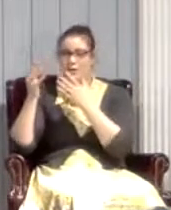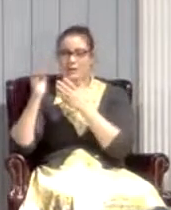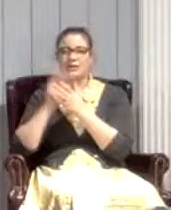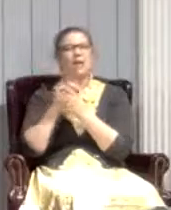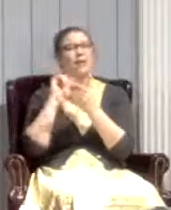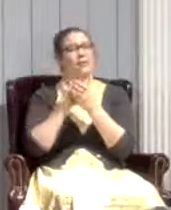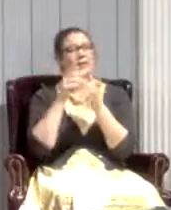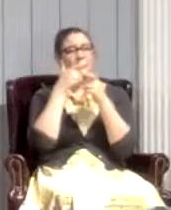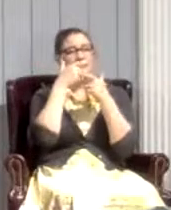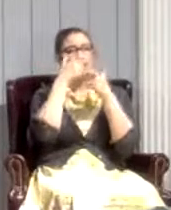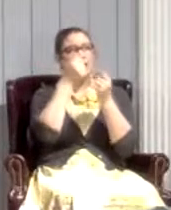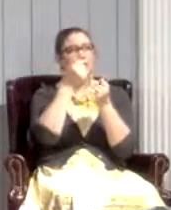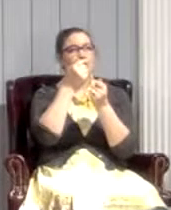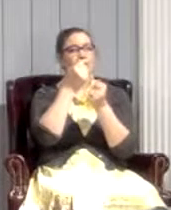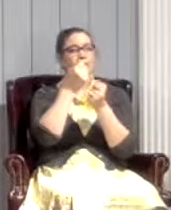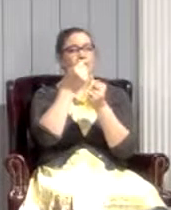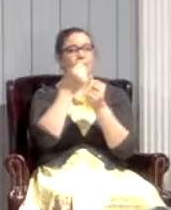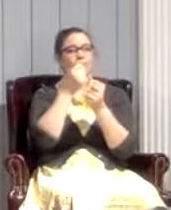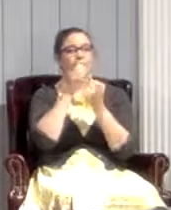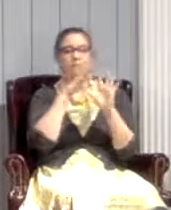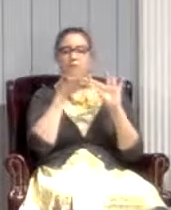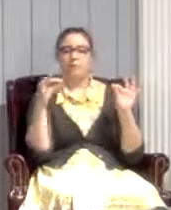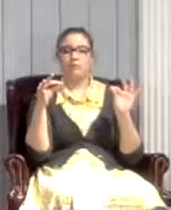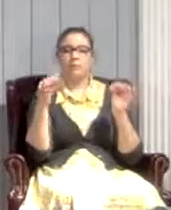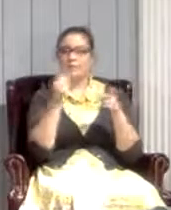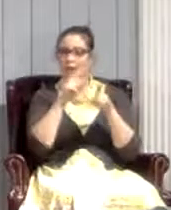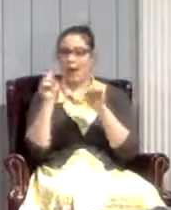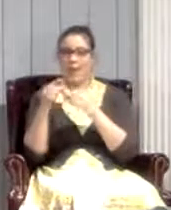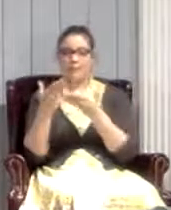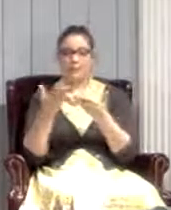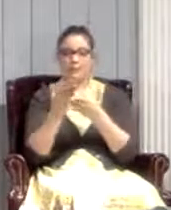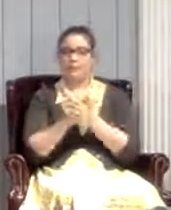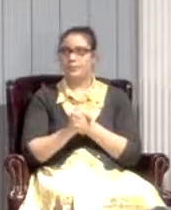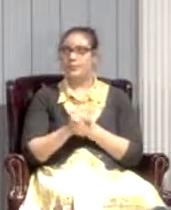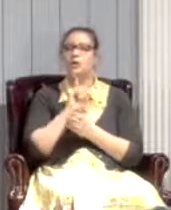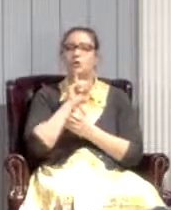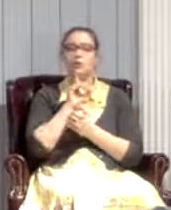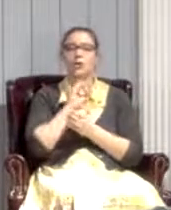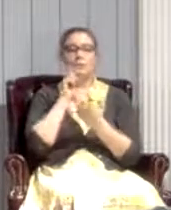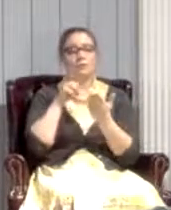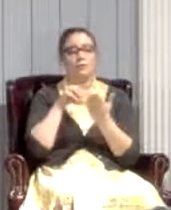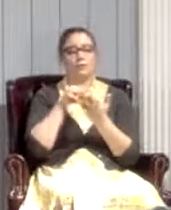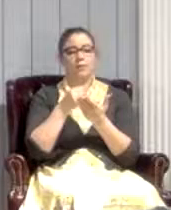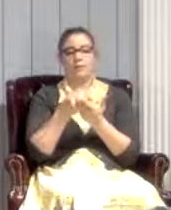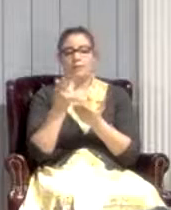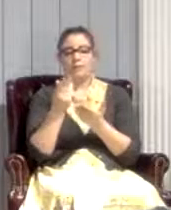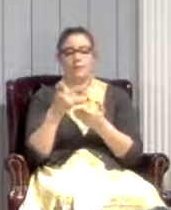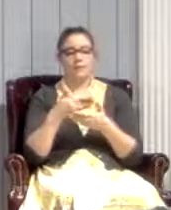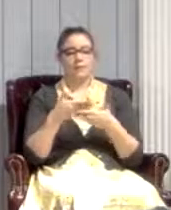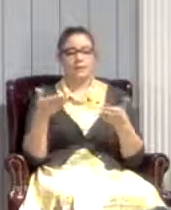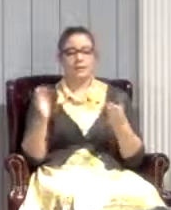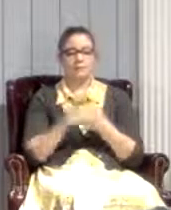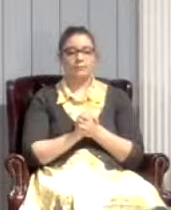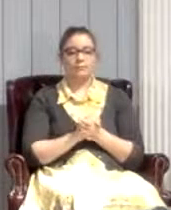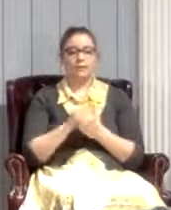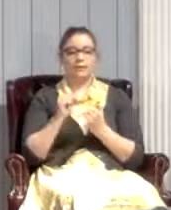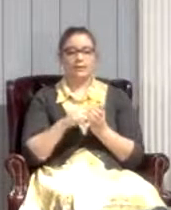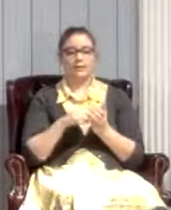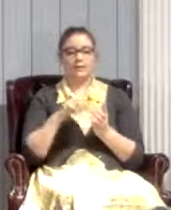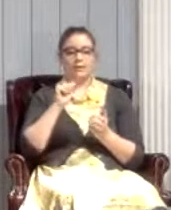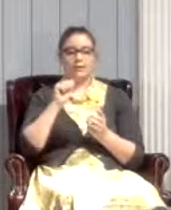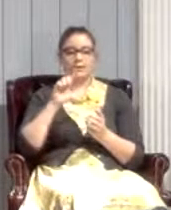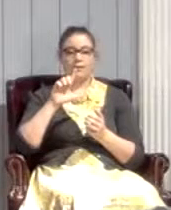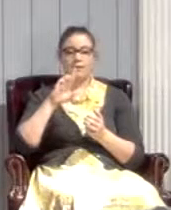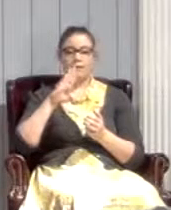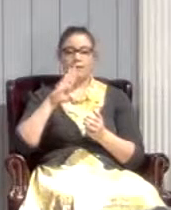interesting phrase that happens here. And here's, so I want to read to you some things. This is what Albert Barnes writes. He says,